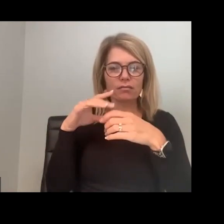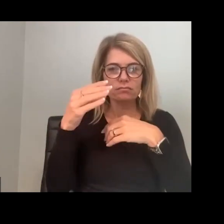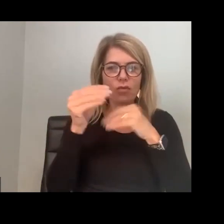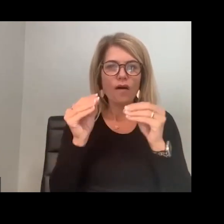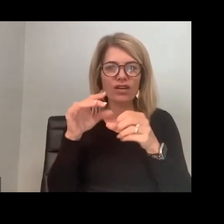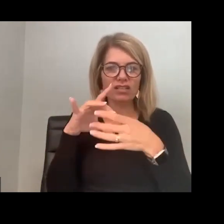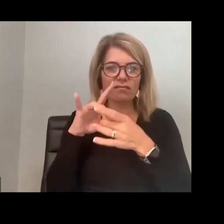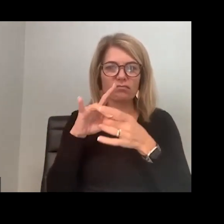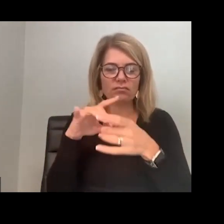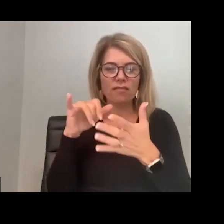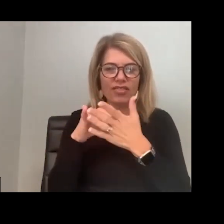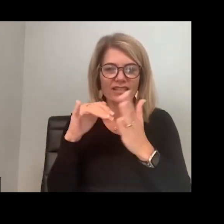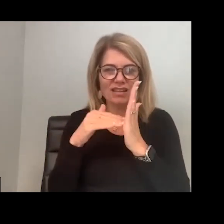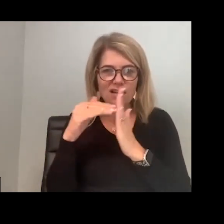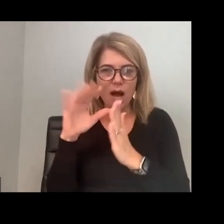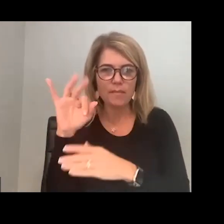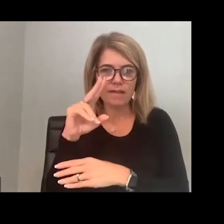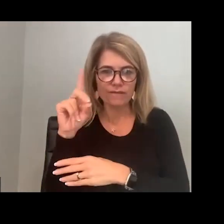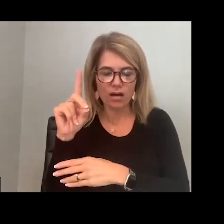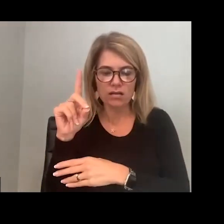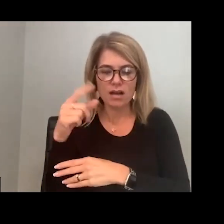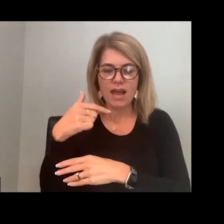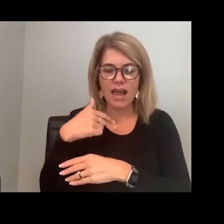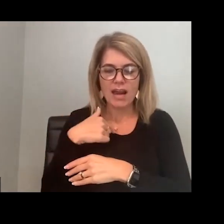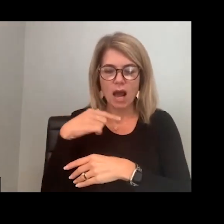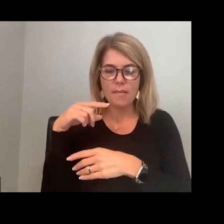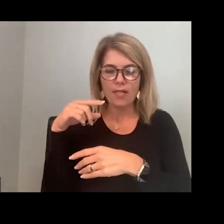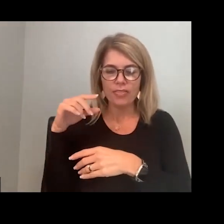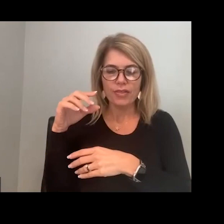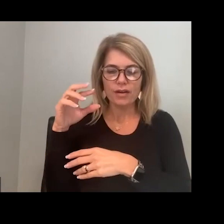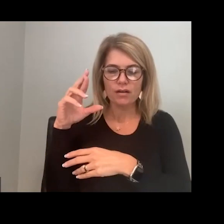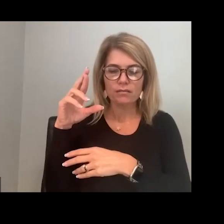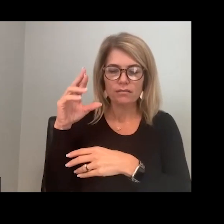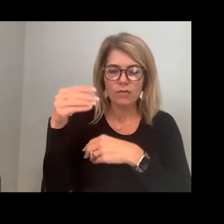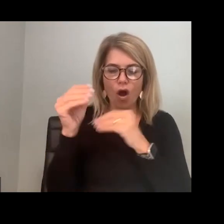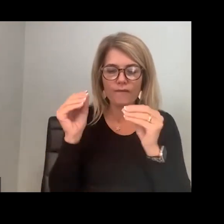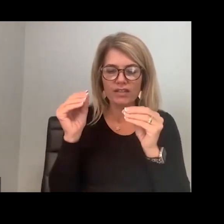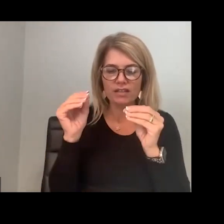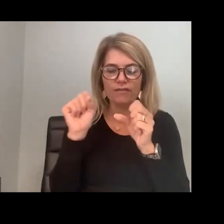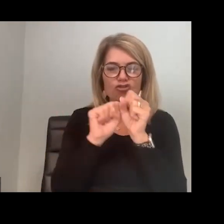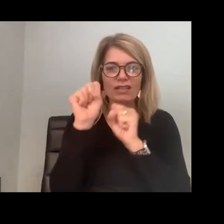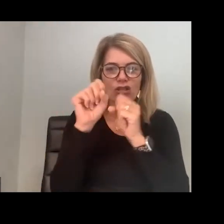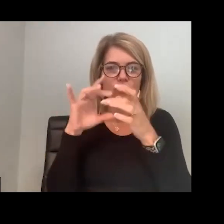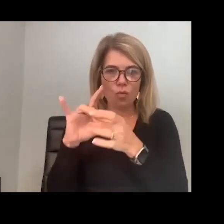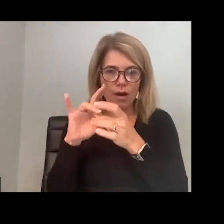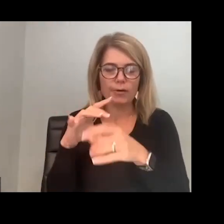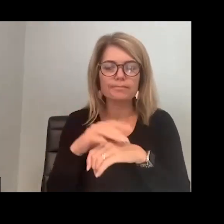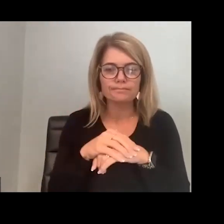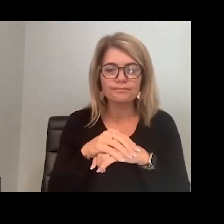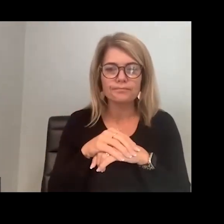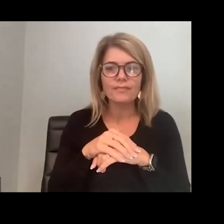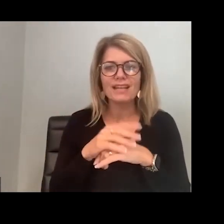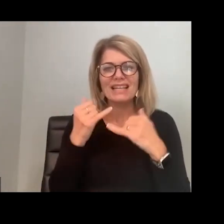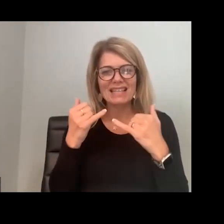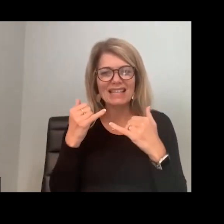Fund. And I'm the Assistant Director for Re-Engineering the Research Enterprise. Our speakers today brought up a